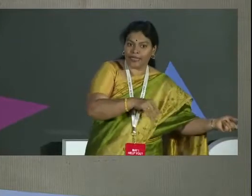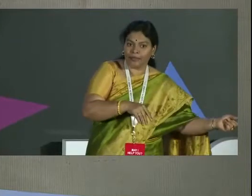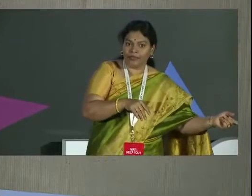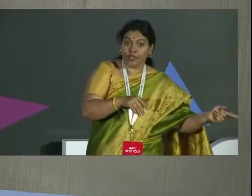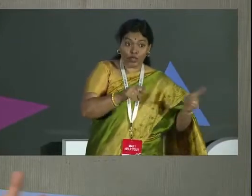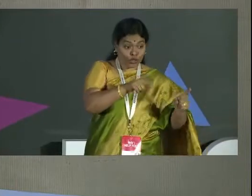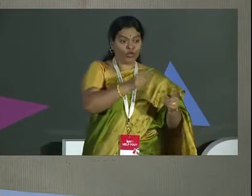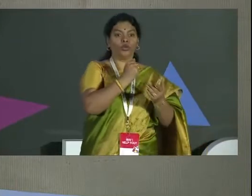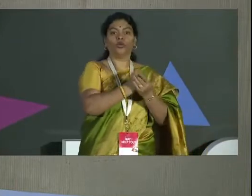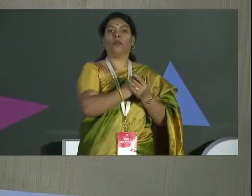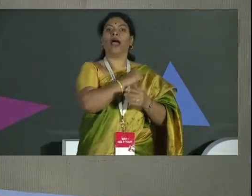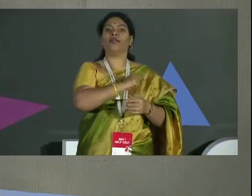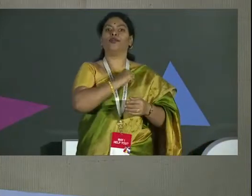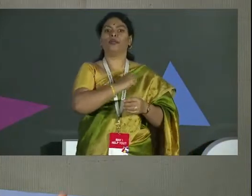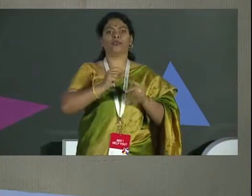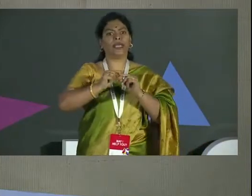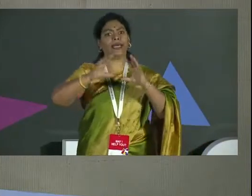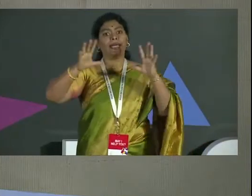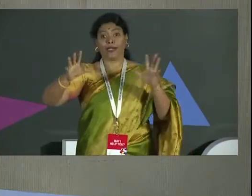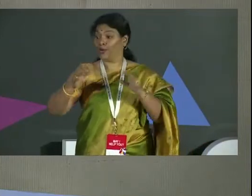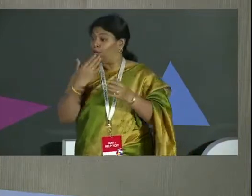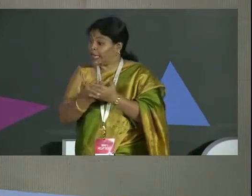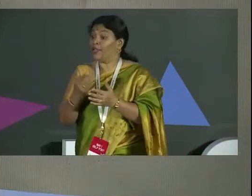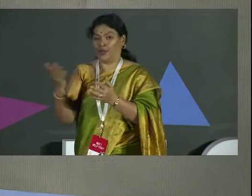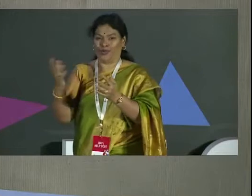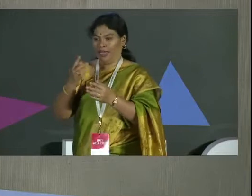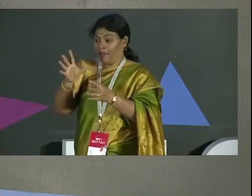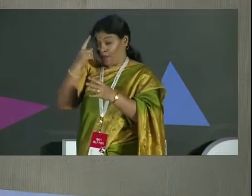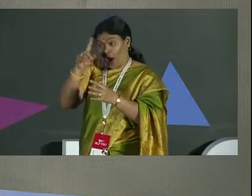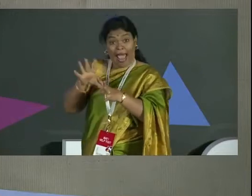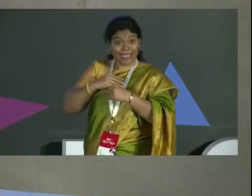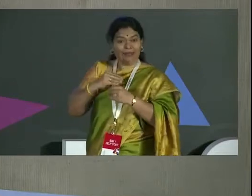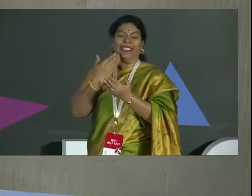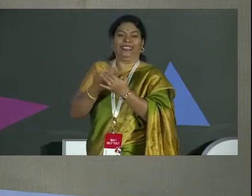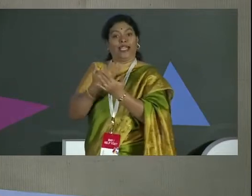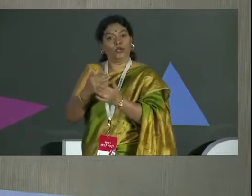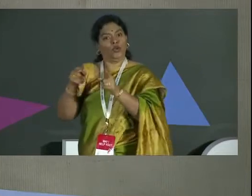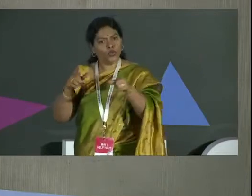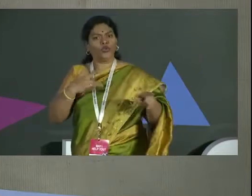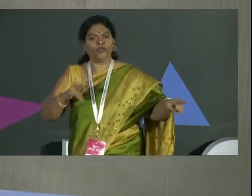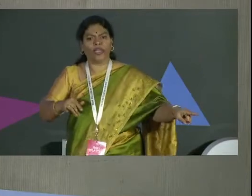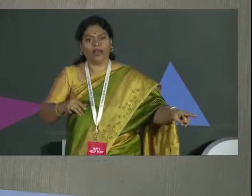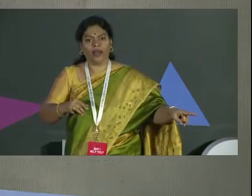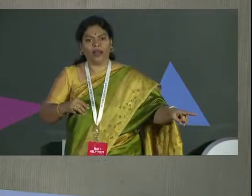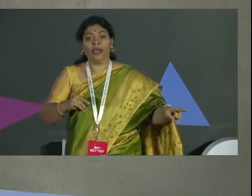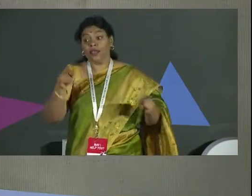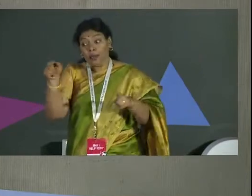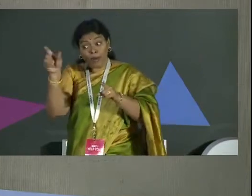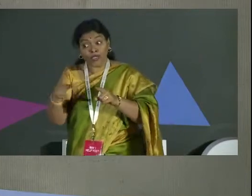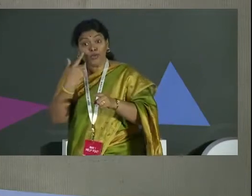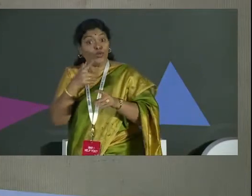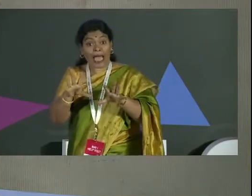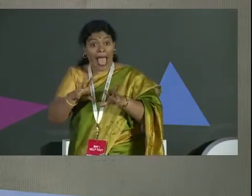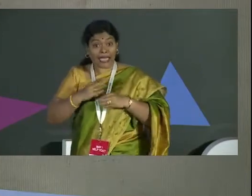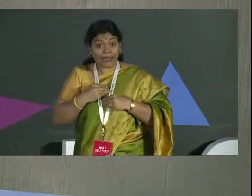gratefulness, that you are receiving charity from me. Thank you. You've helped me wipe out my karmic debt. The person receiving charity also